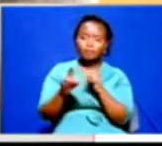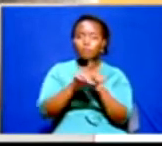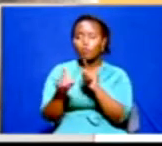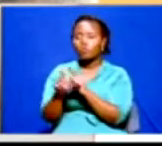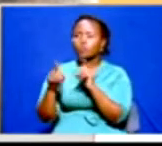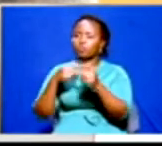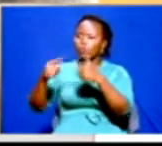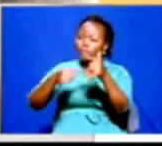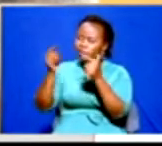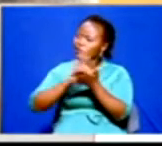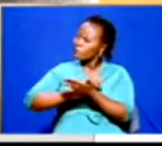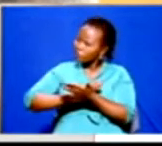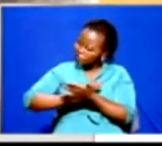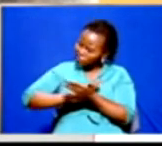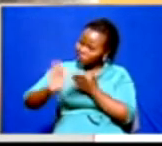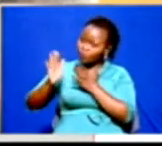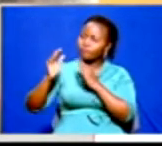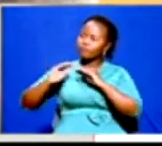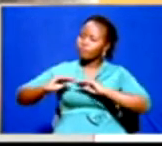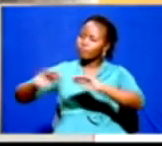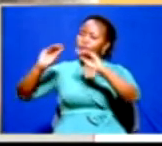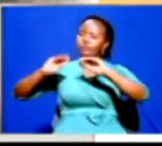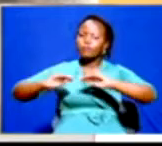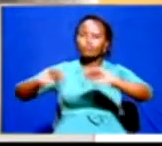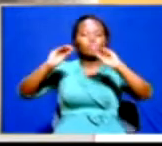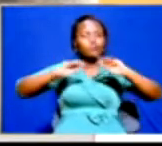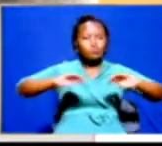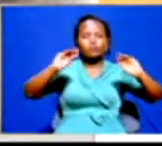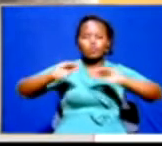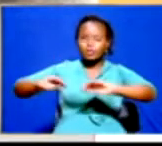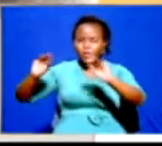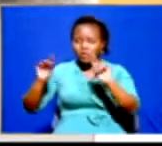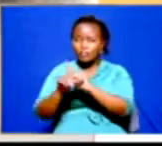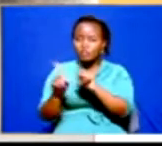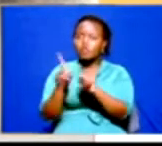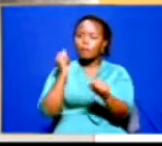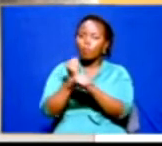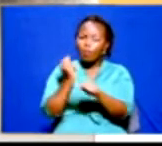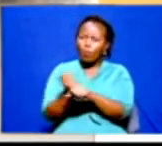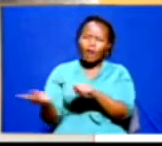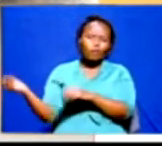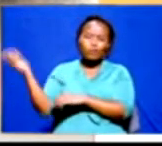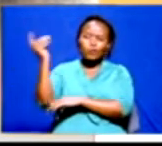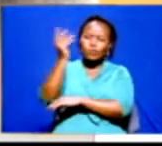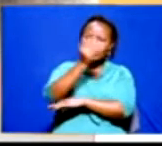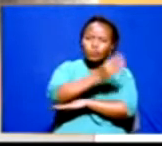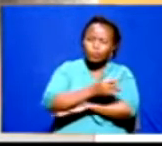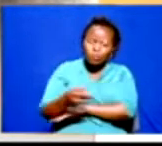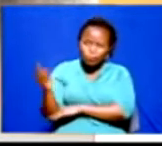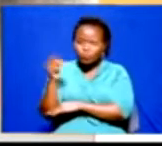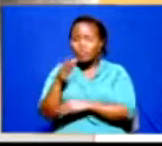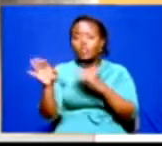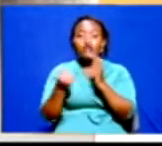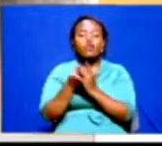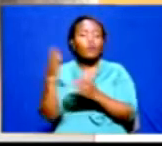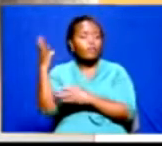teaching, also in terms of day-to-day running of that the campuses which are spread across. We are able to monitor from